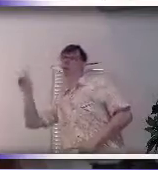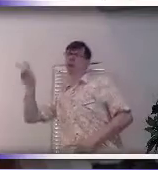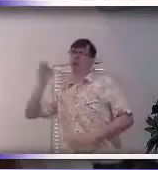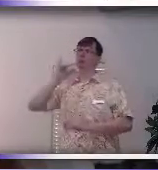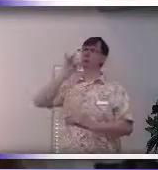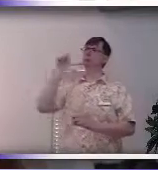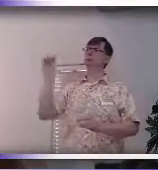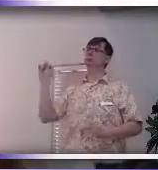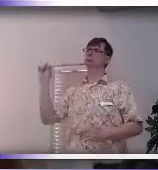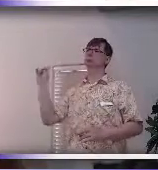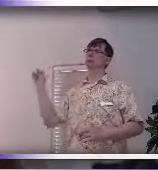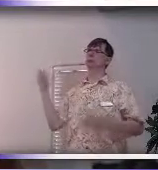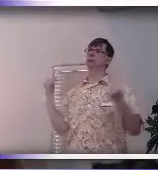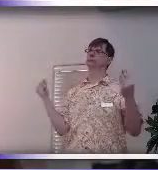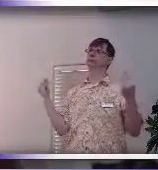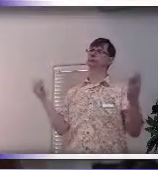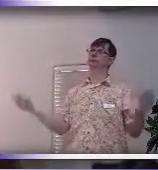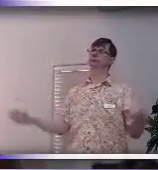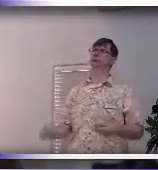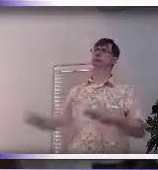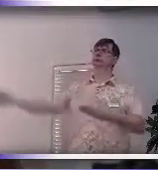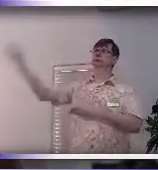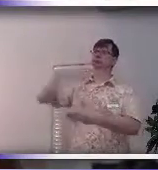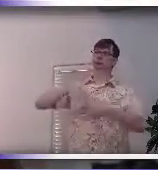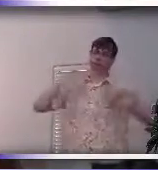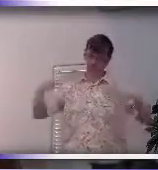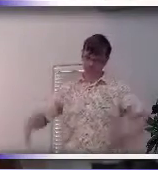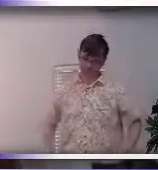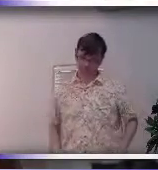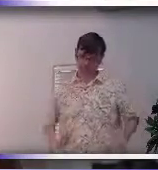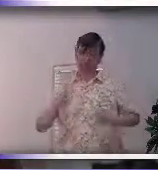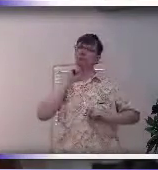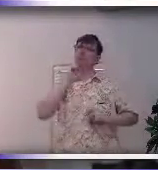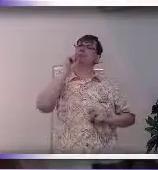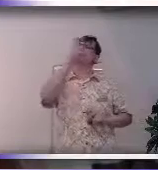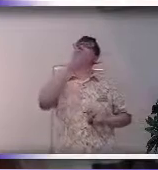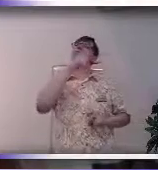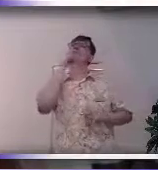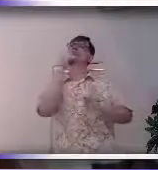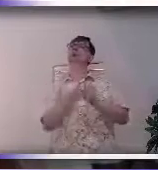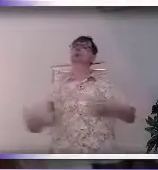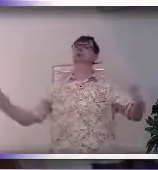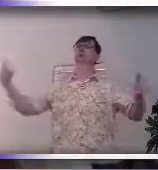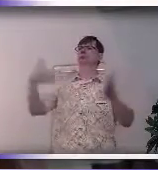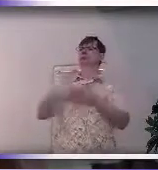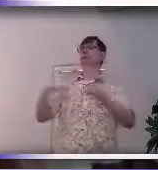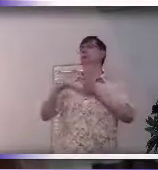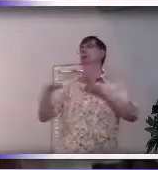in person. I asked for a town hall meeting to start being a regular thing that we